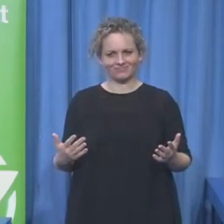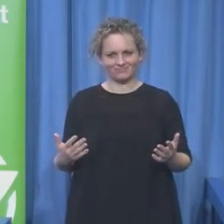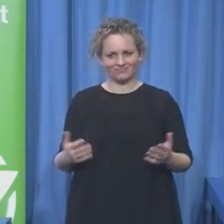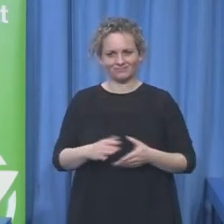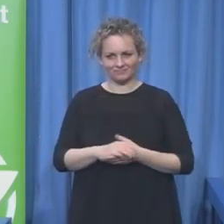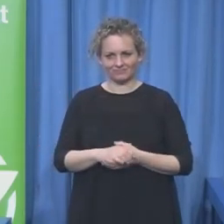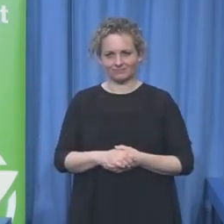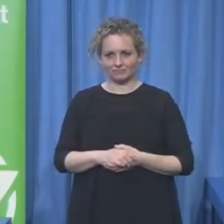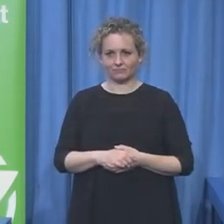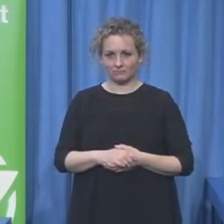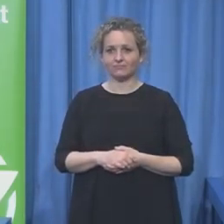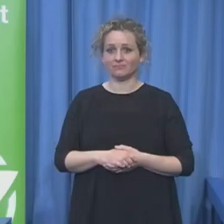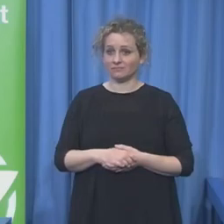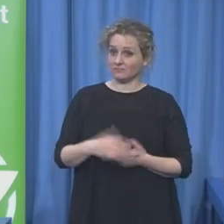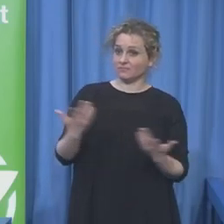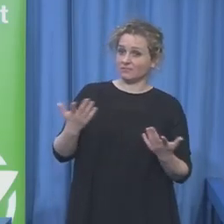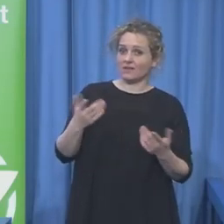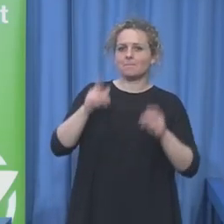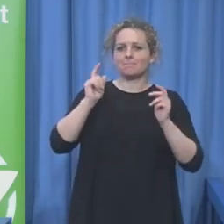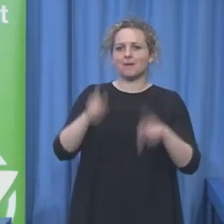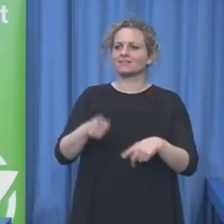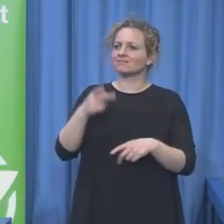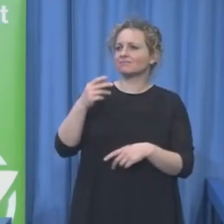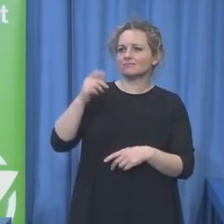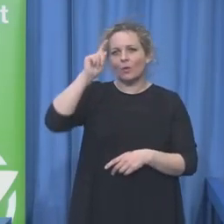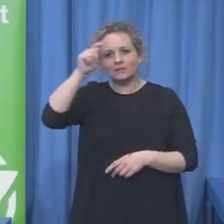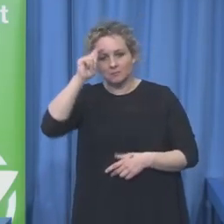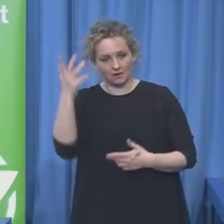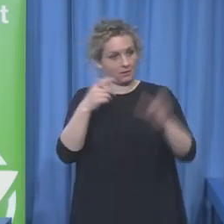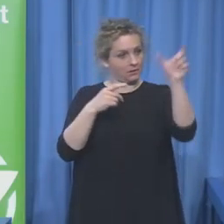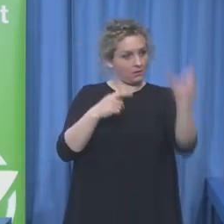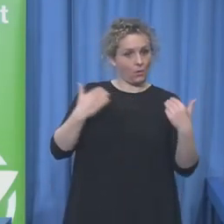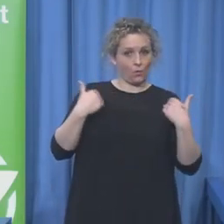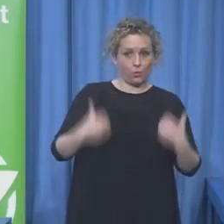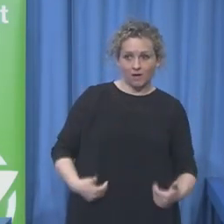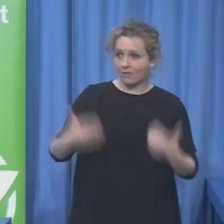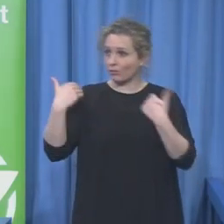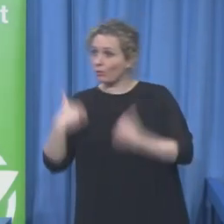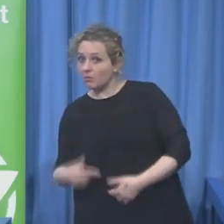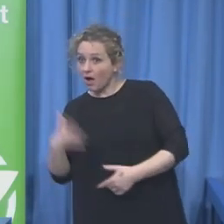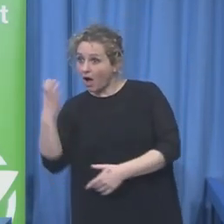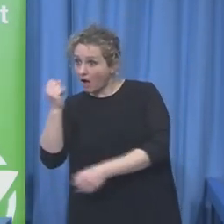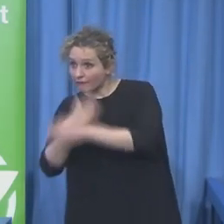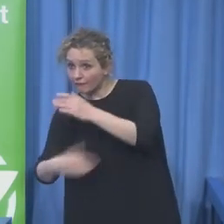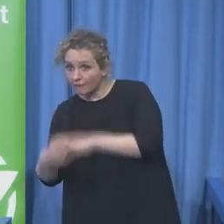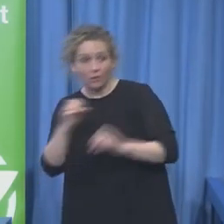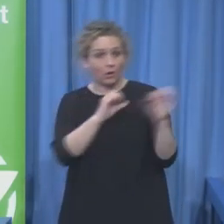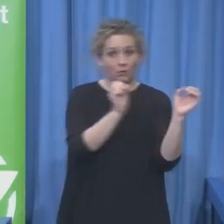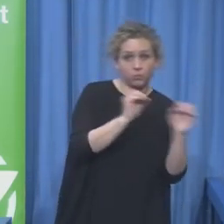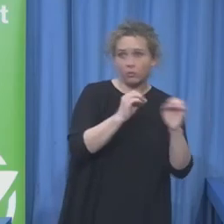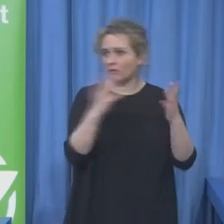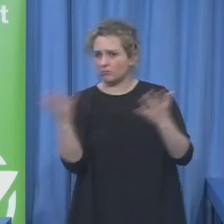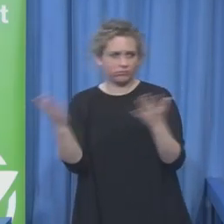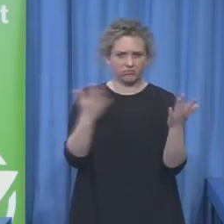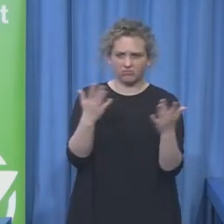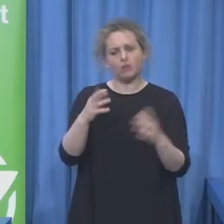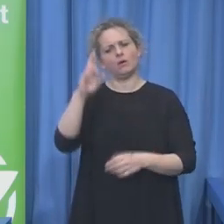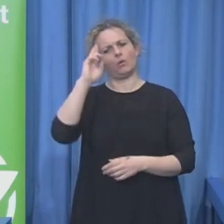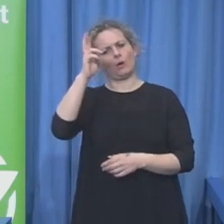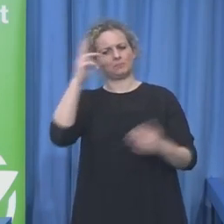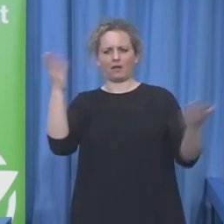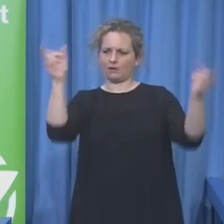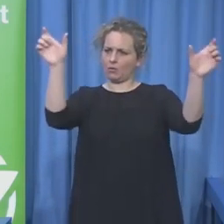the skills, what is good in that person, because anyone in this world has potential. And you have to work with this potential to